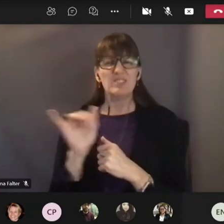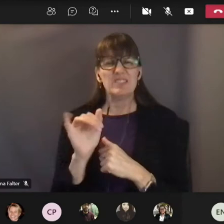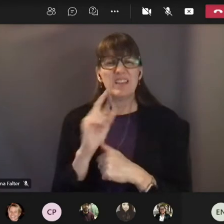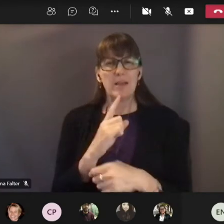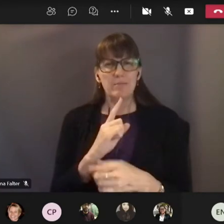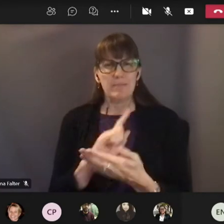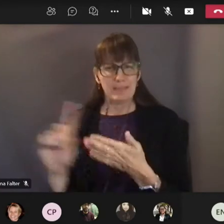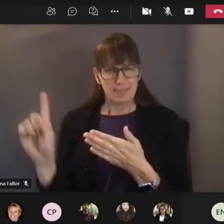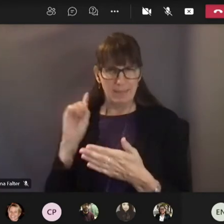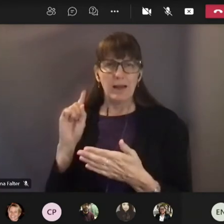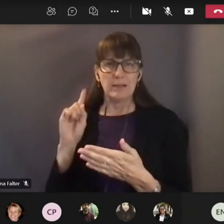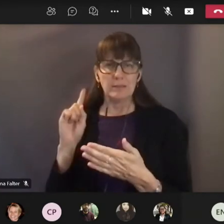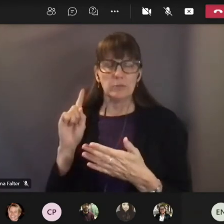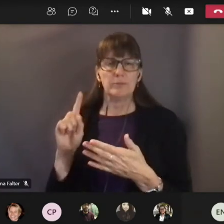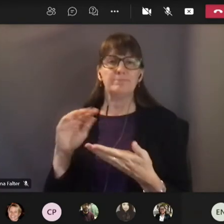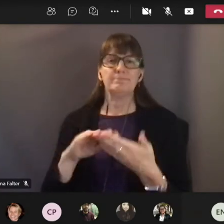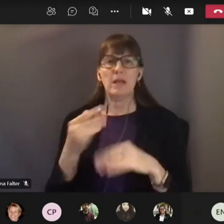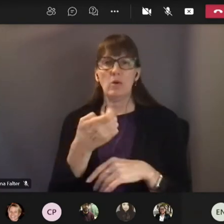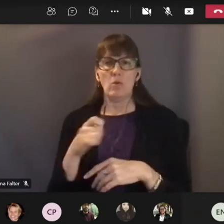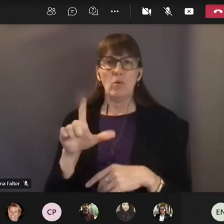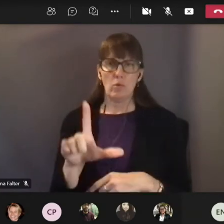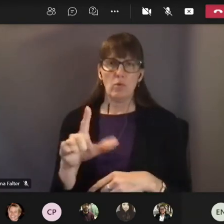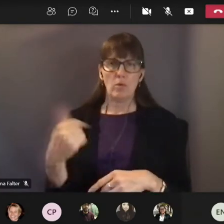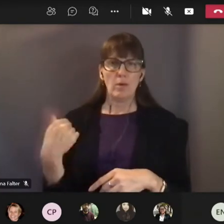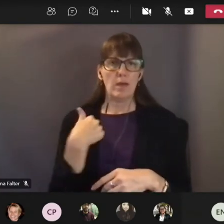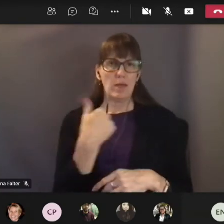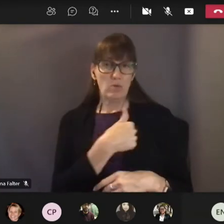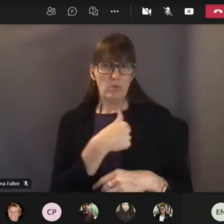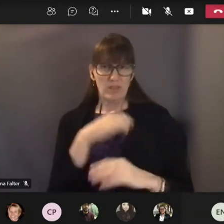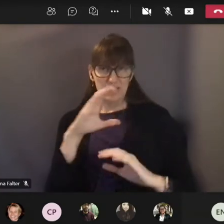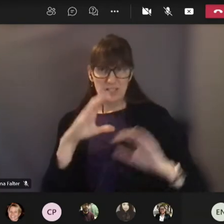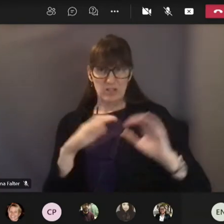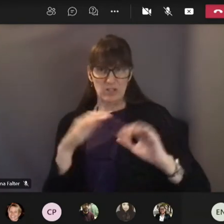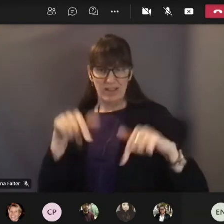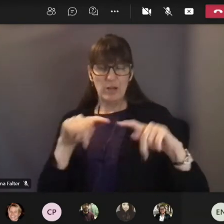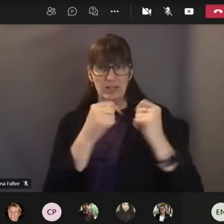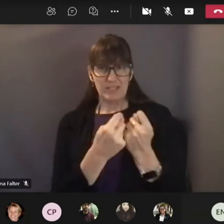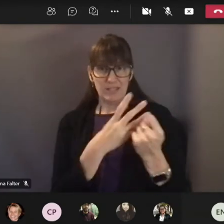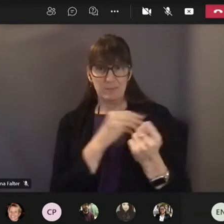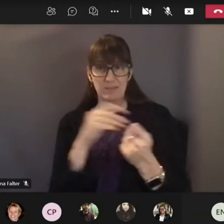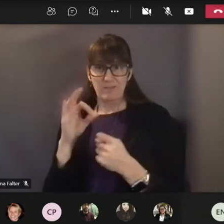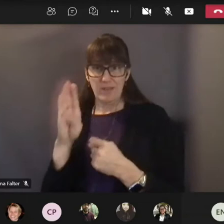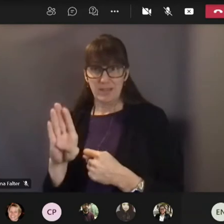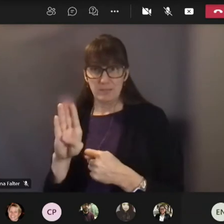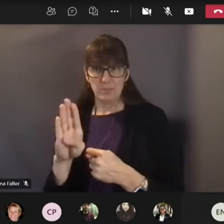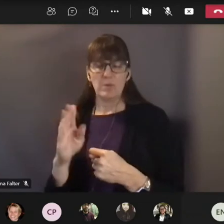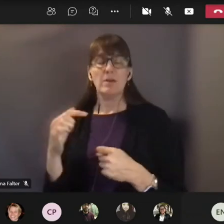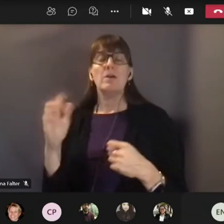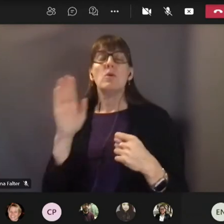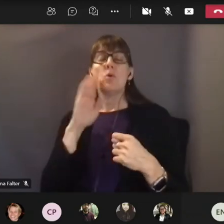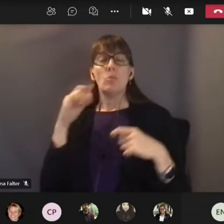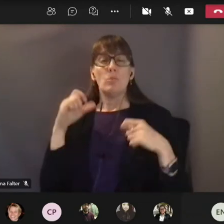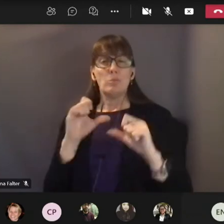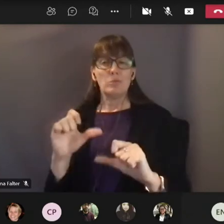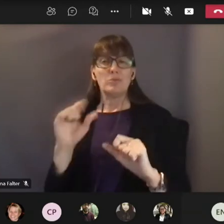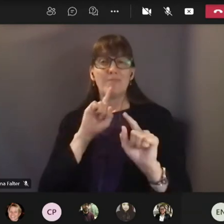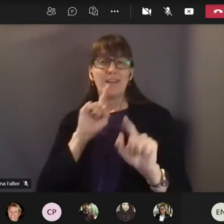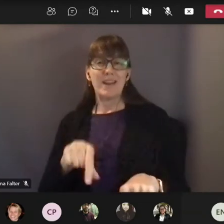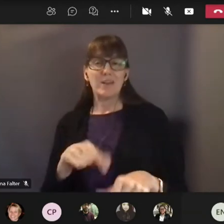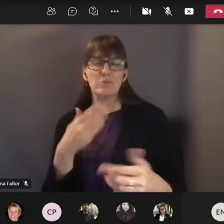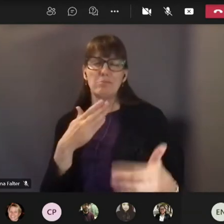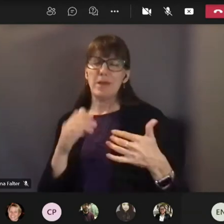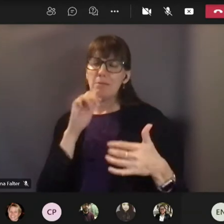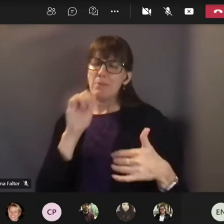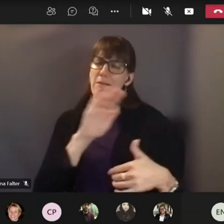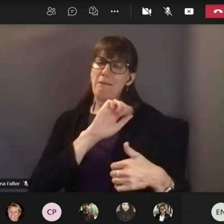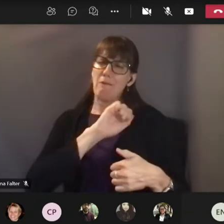your questions live from the chat right here on Teams and Facebook. We may not be able to get all the questions answered, and if